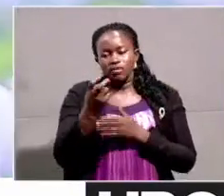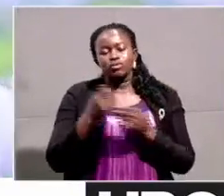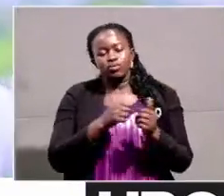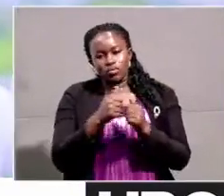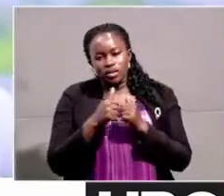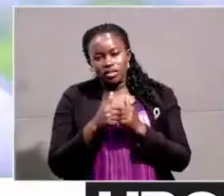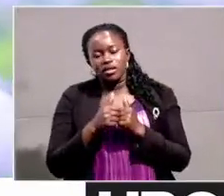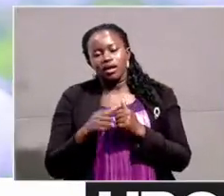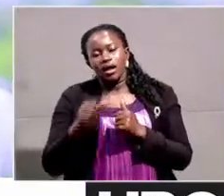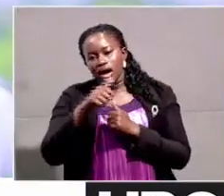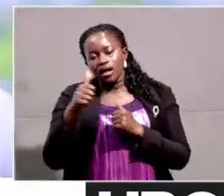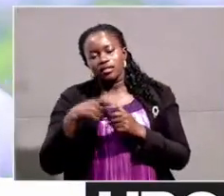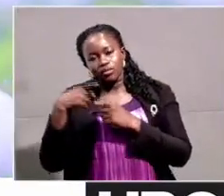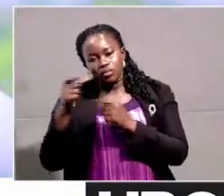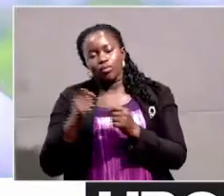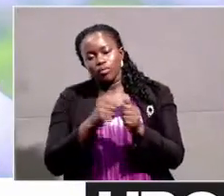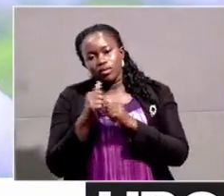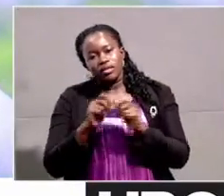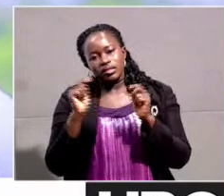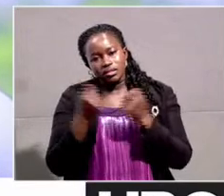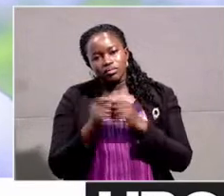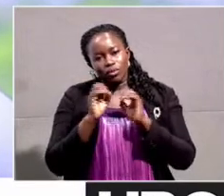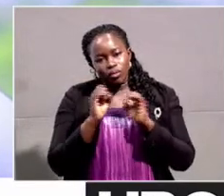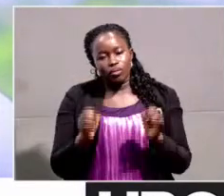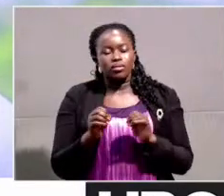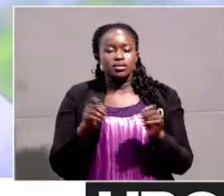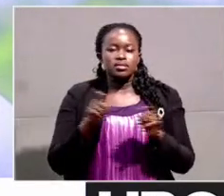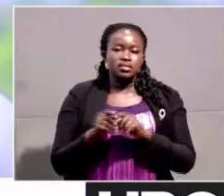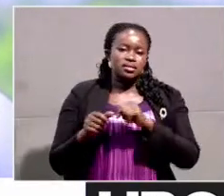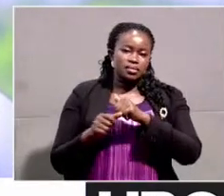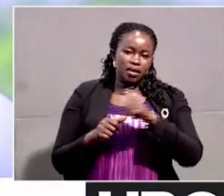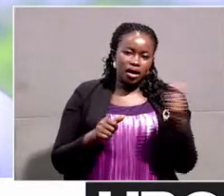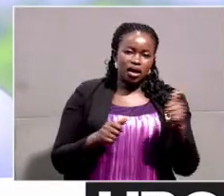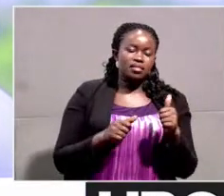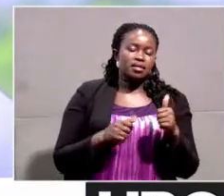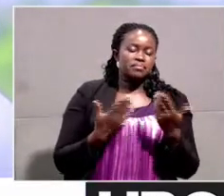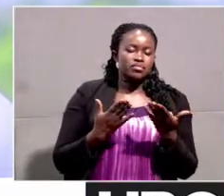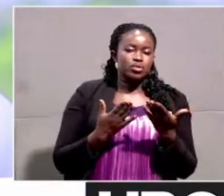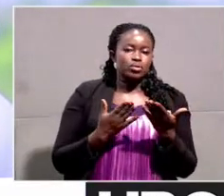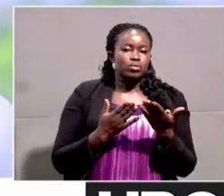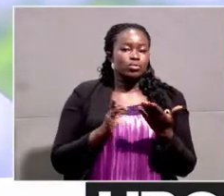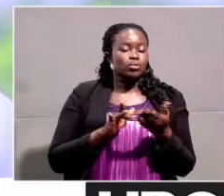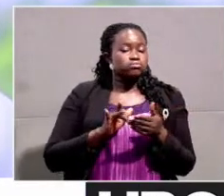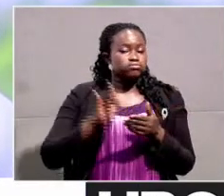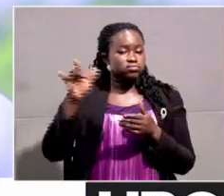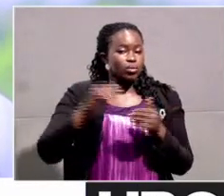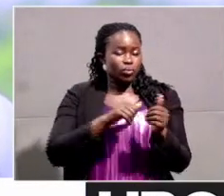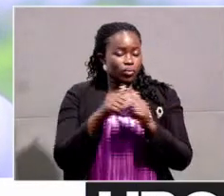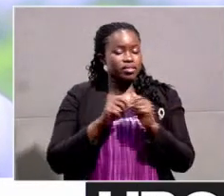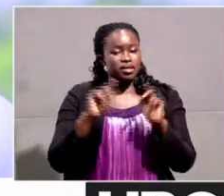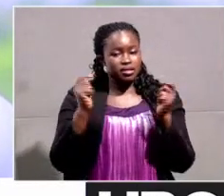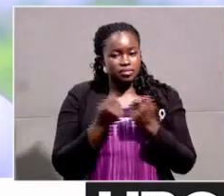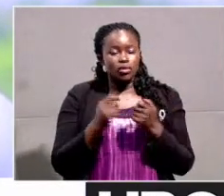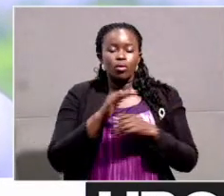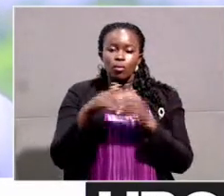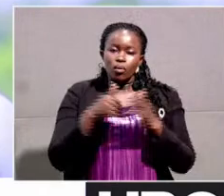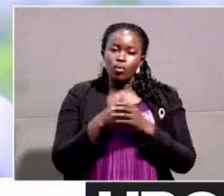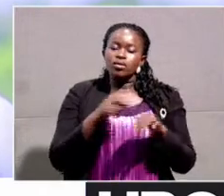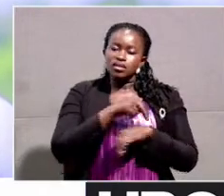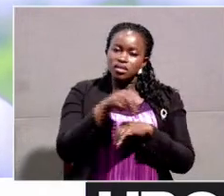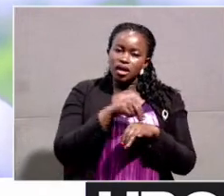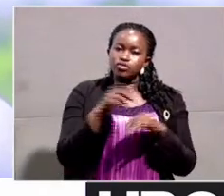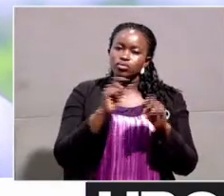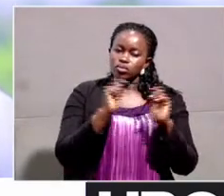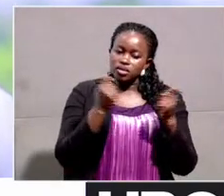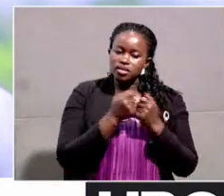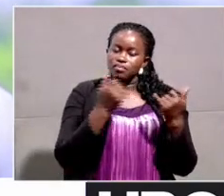not have traveled with the team, and even for those who will have traveled with the team, they are all national team players.